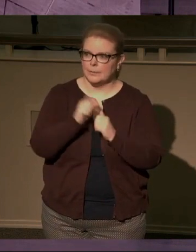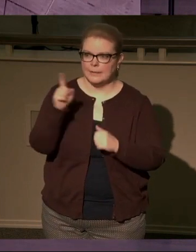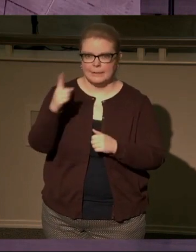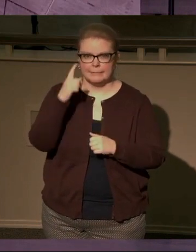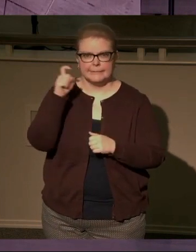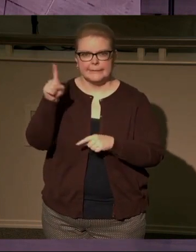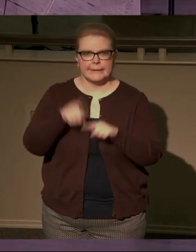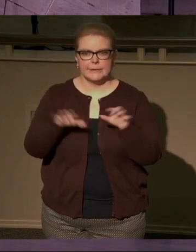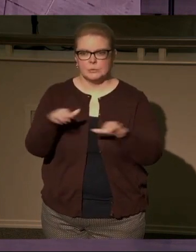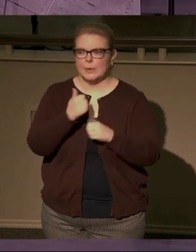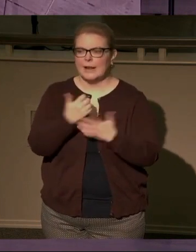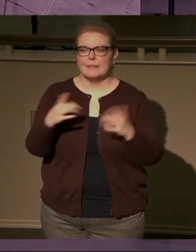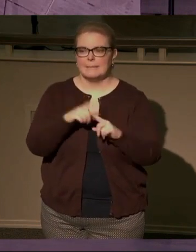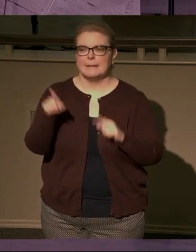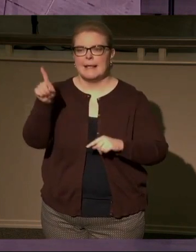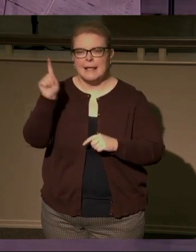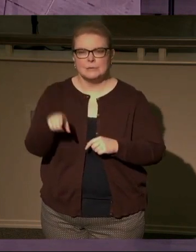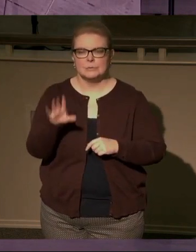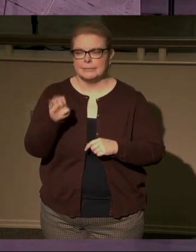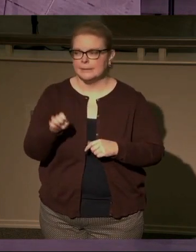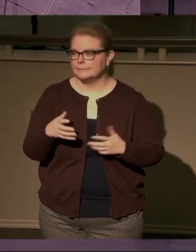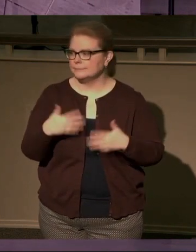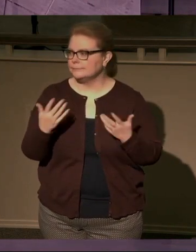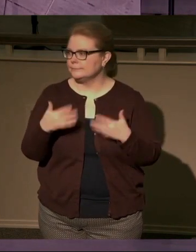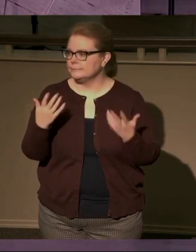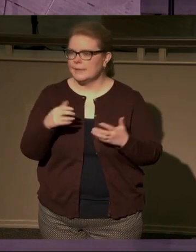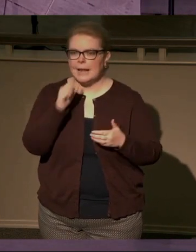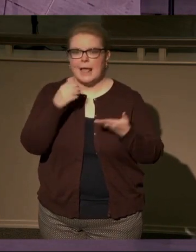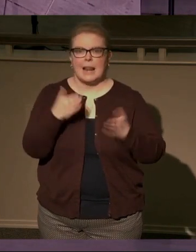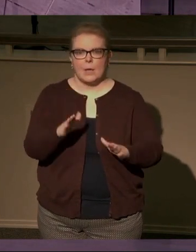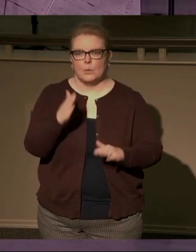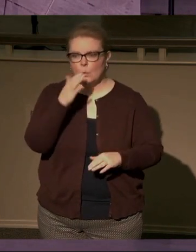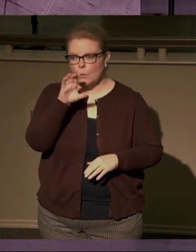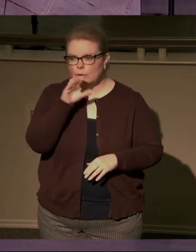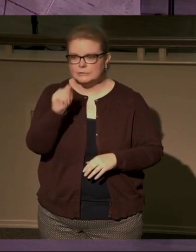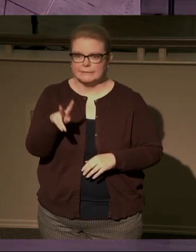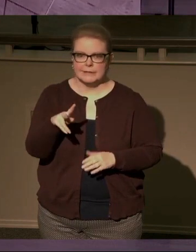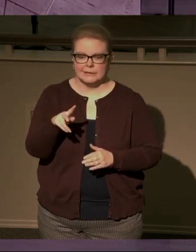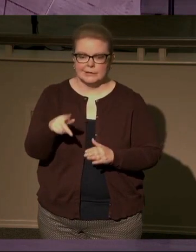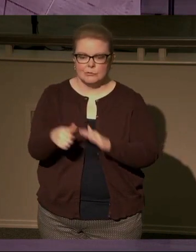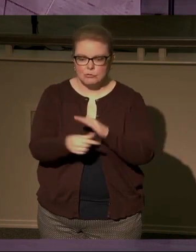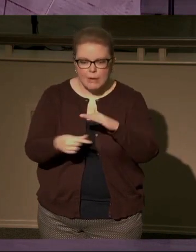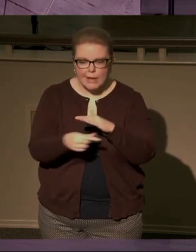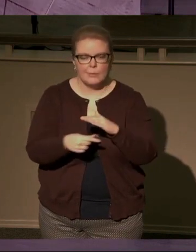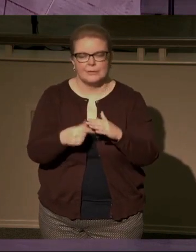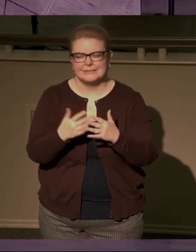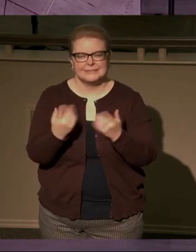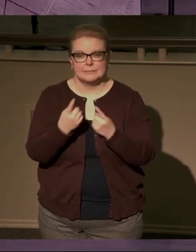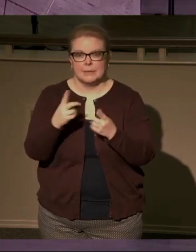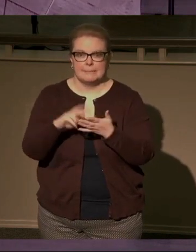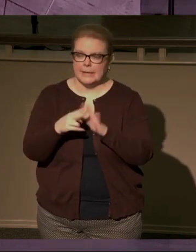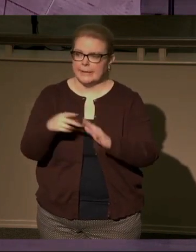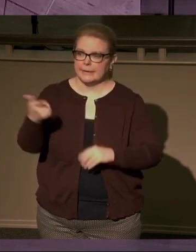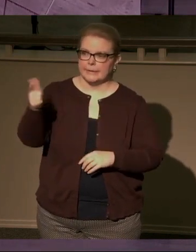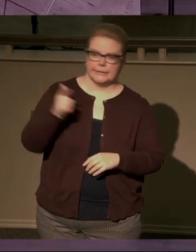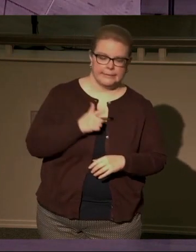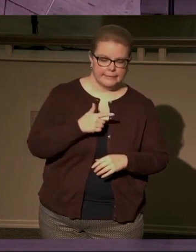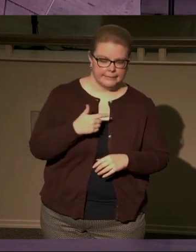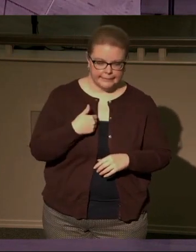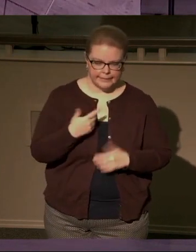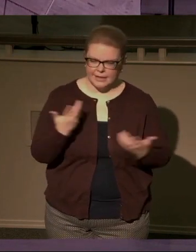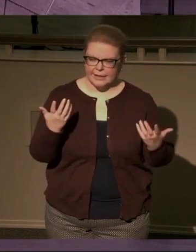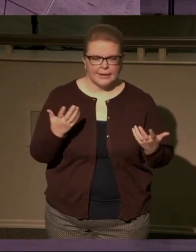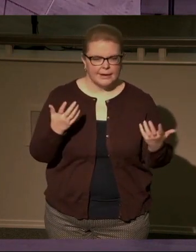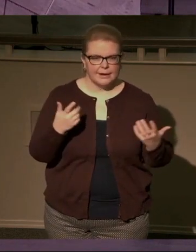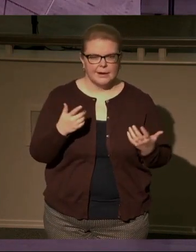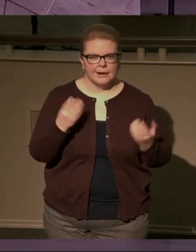do anything, but he's got to be, he's not allowed to watch TV. He's grounded from something, and that just means everybody else can't. You're like, come